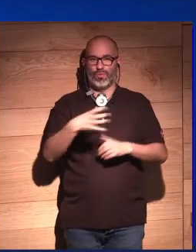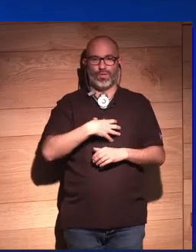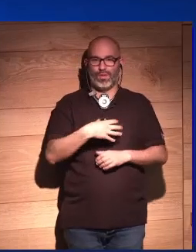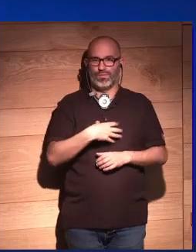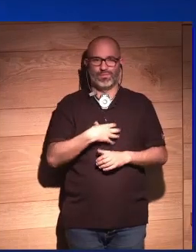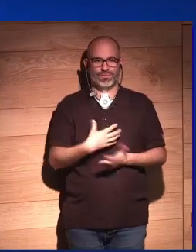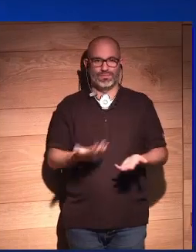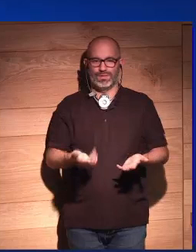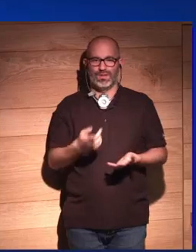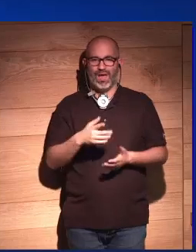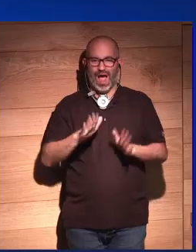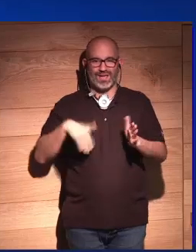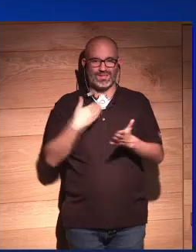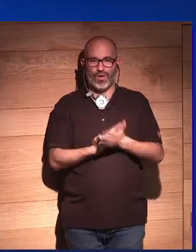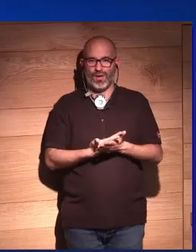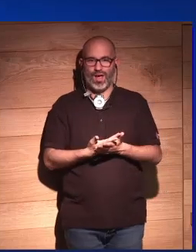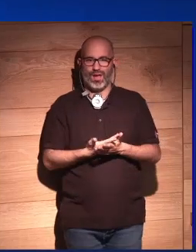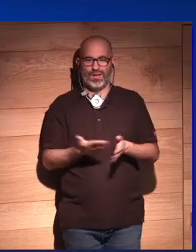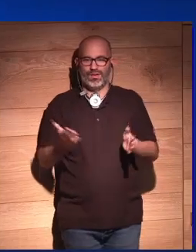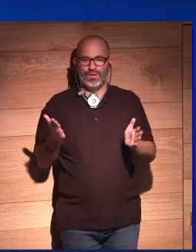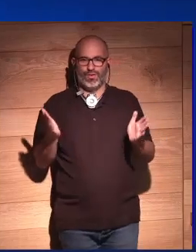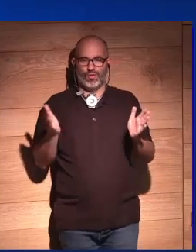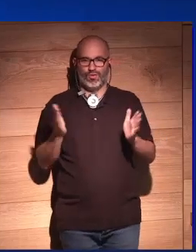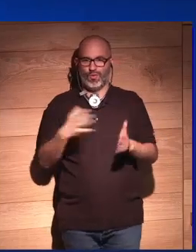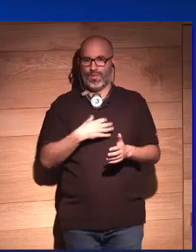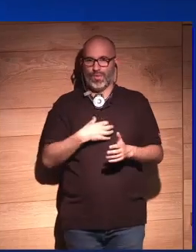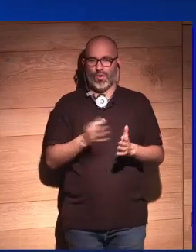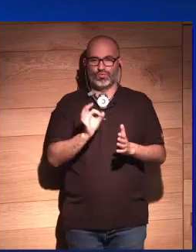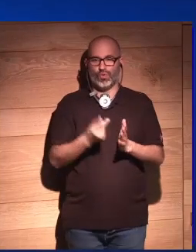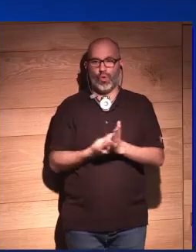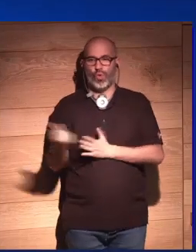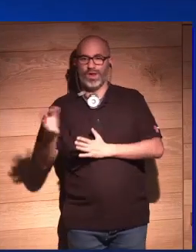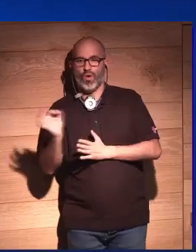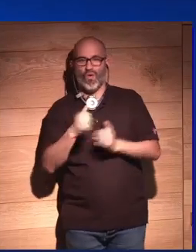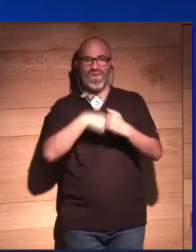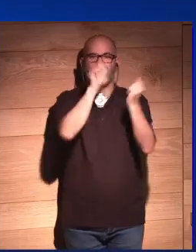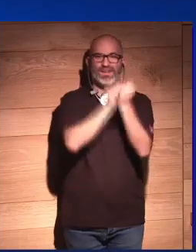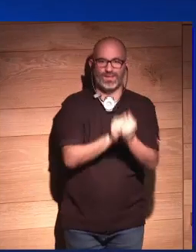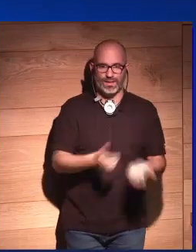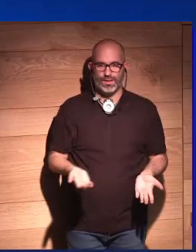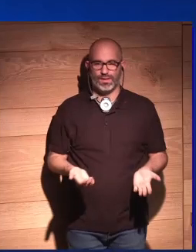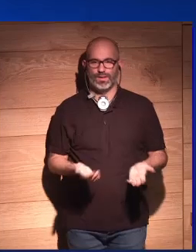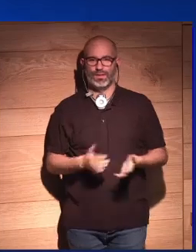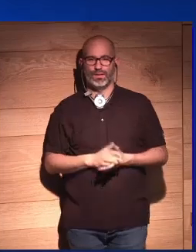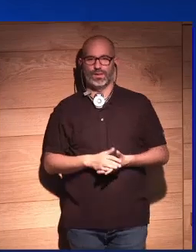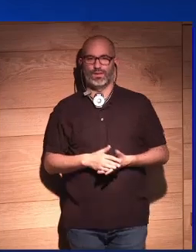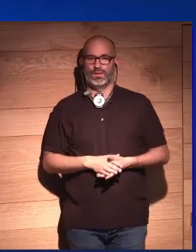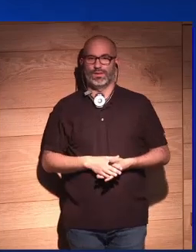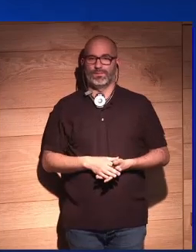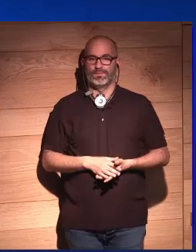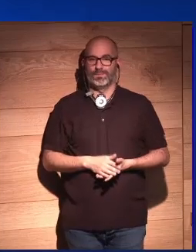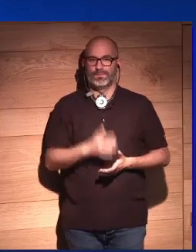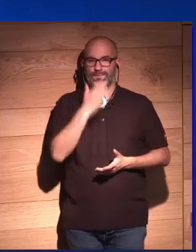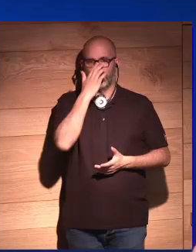observe ourselves in those fight or flight situations. And to think about or use